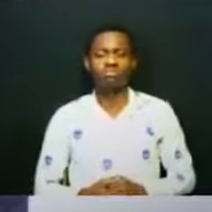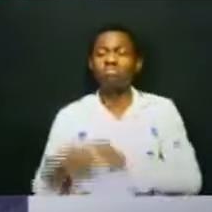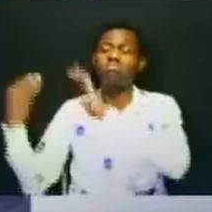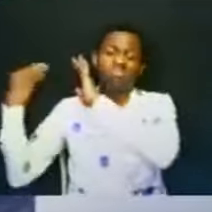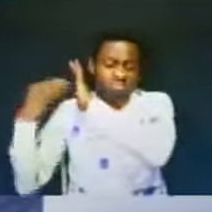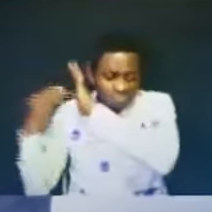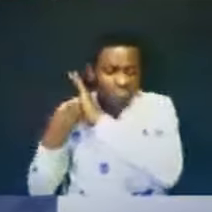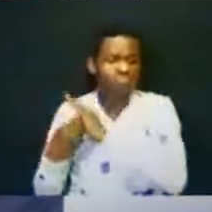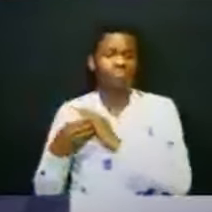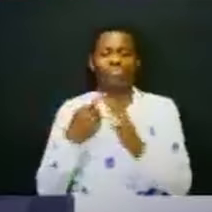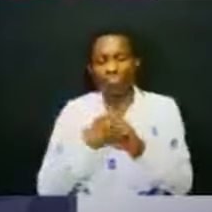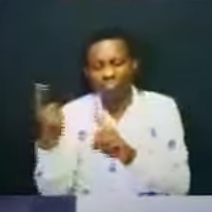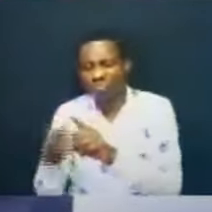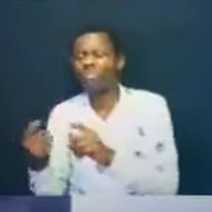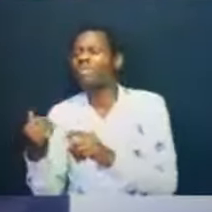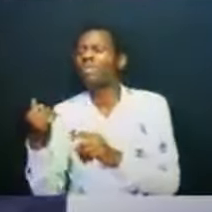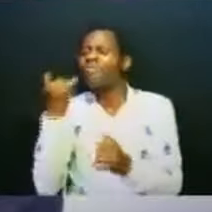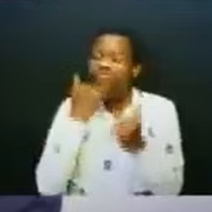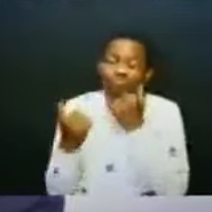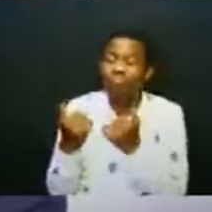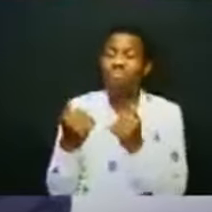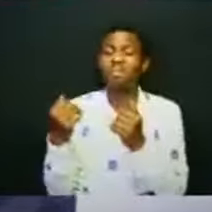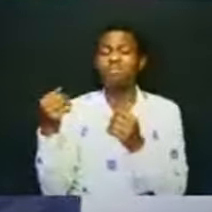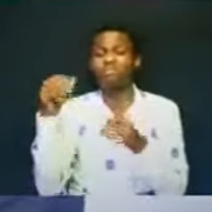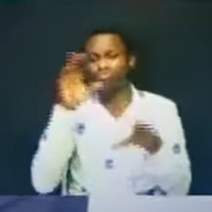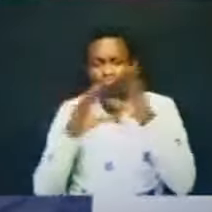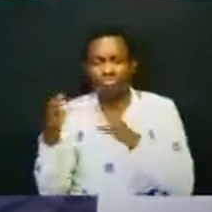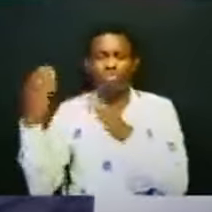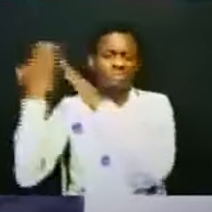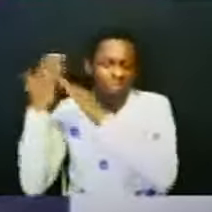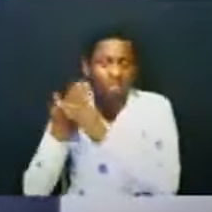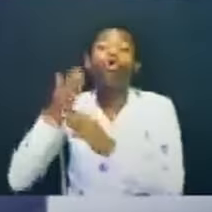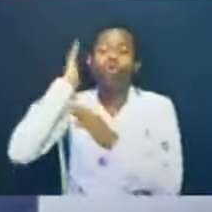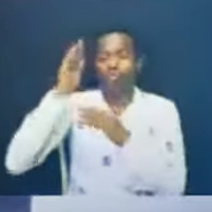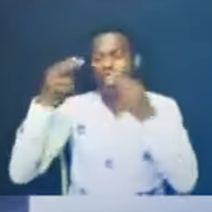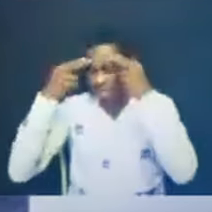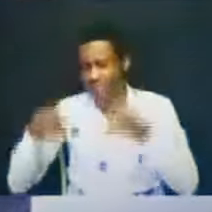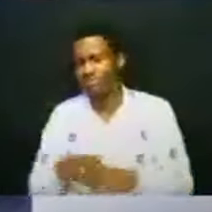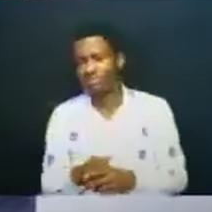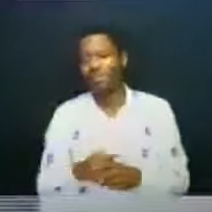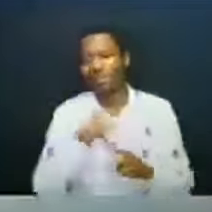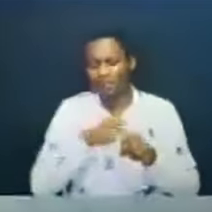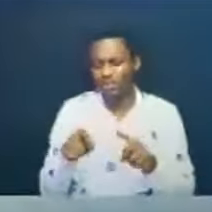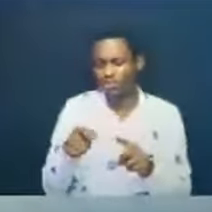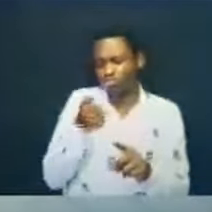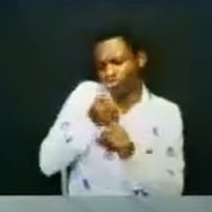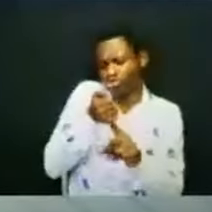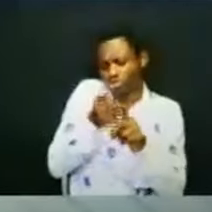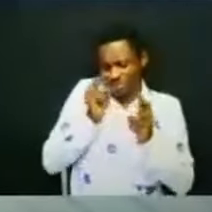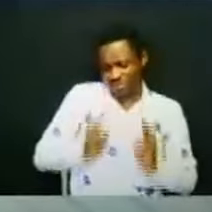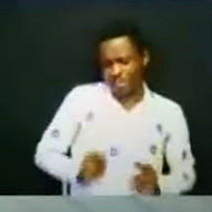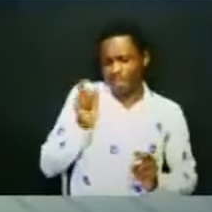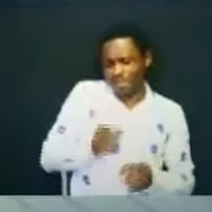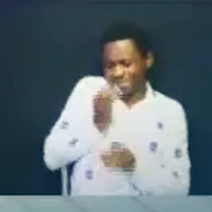that bitterness is caused. The feeling of resentment and displeasure is